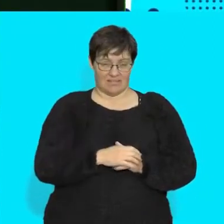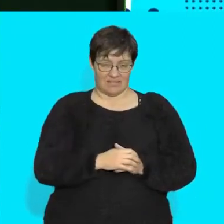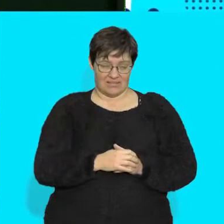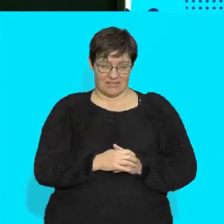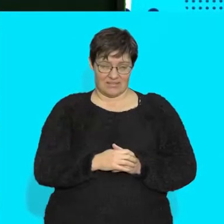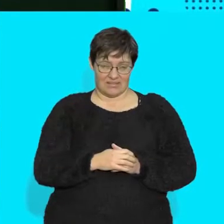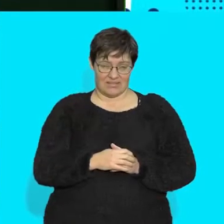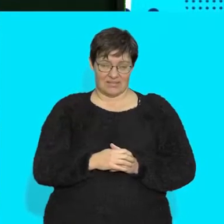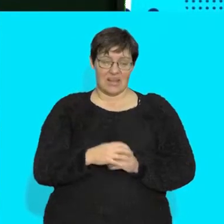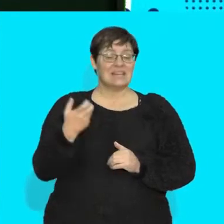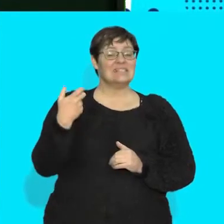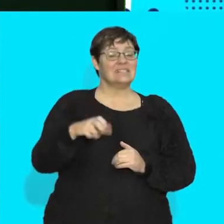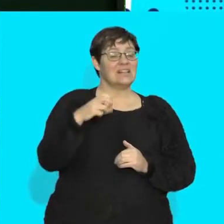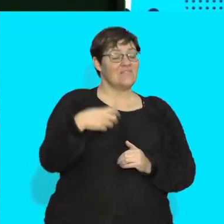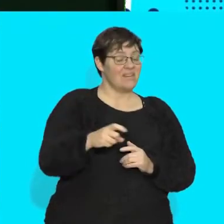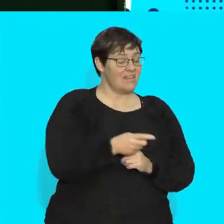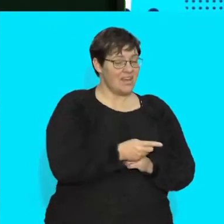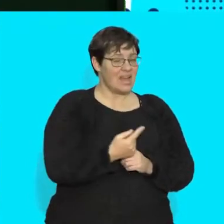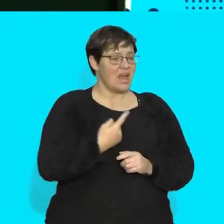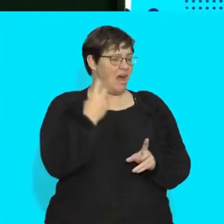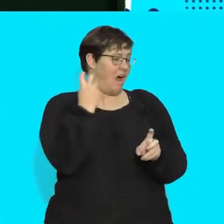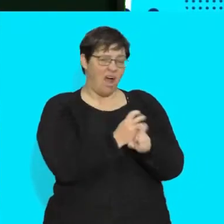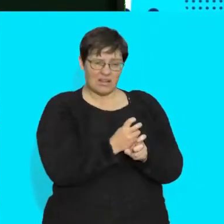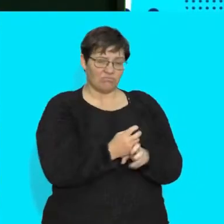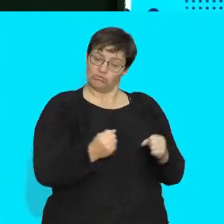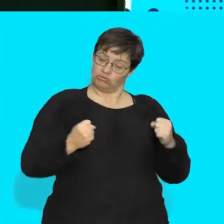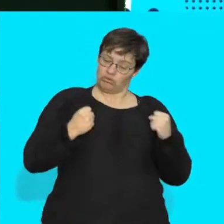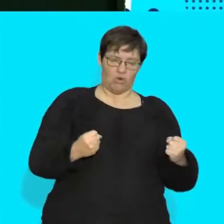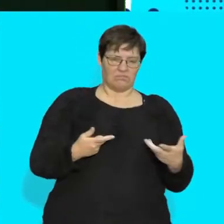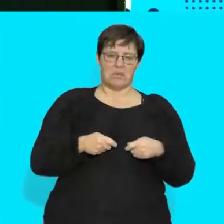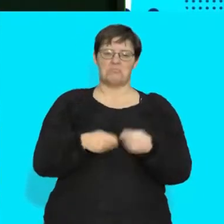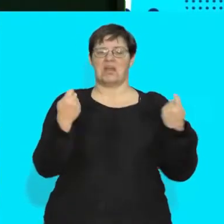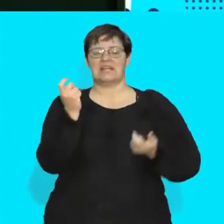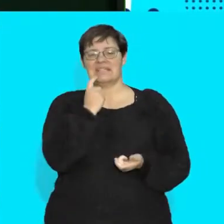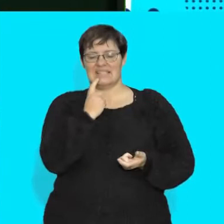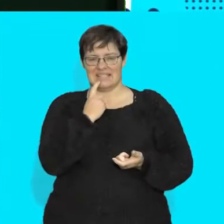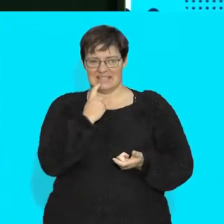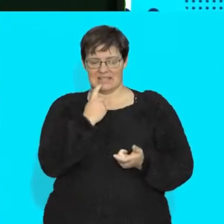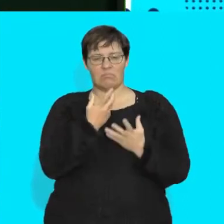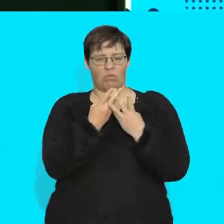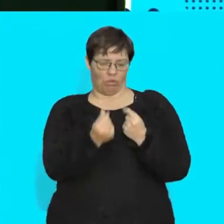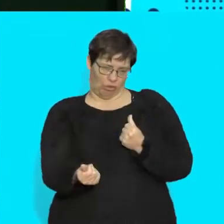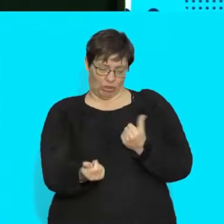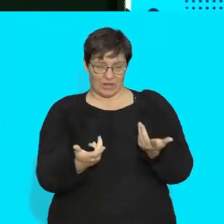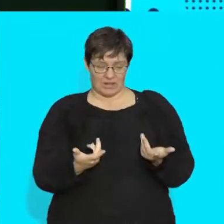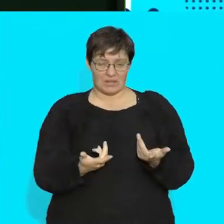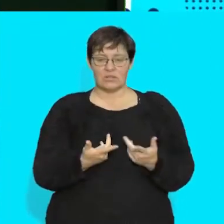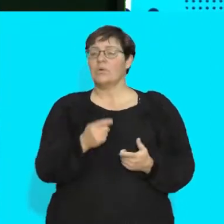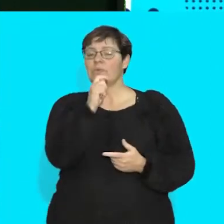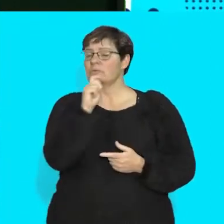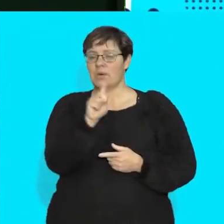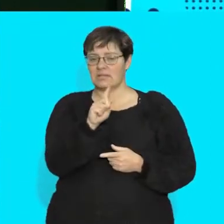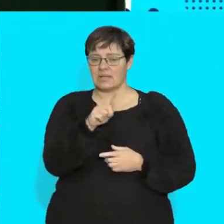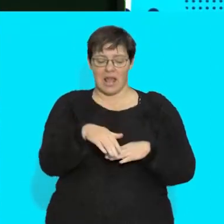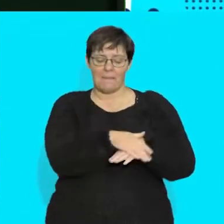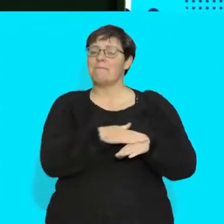itself isn't particularly hard and not particularly strong. It can break quite easily and it can tarnish. So what we do is we use a base